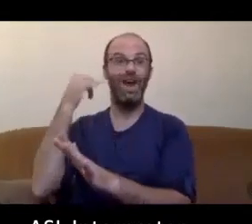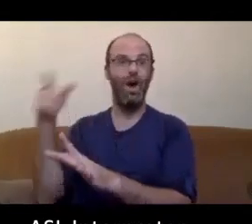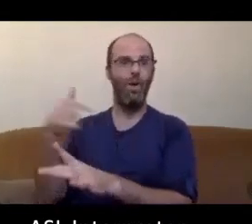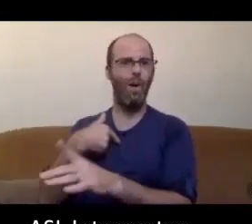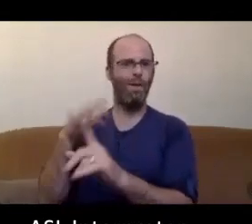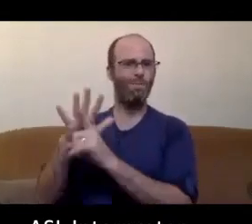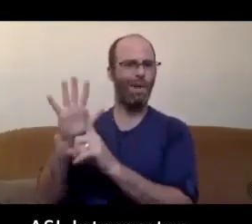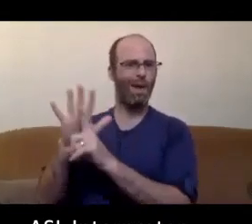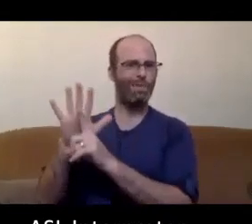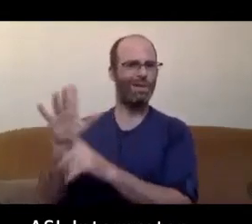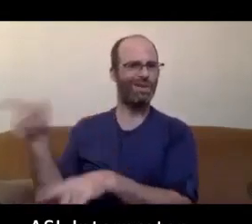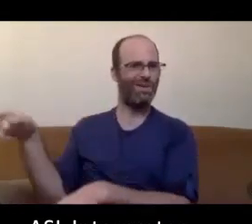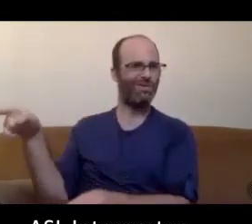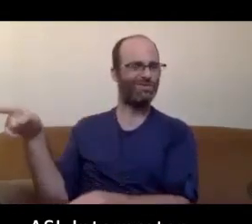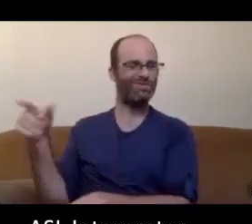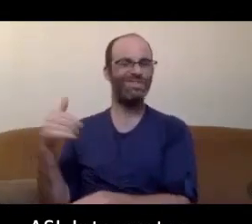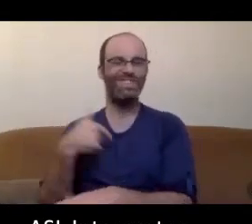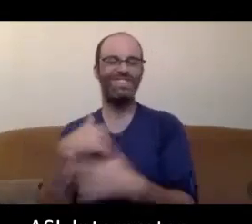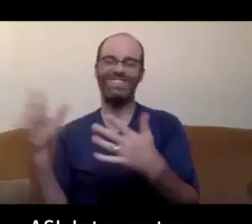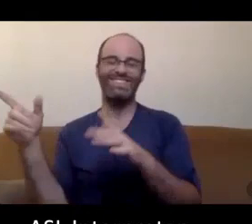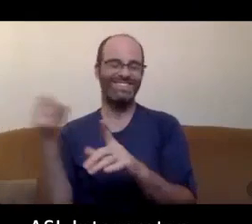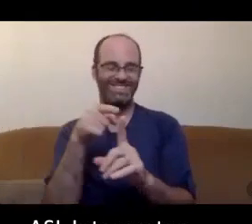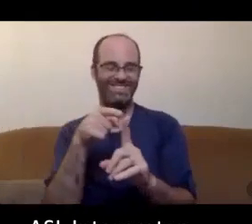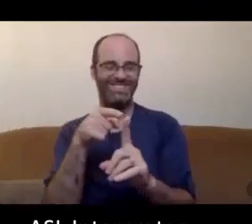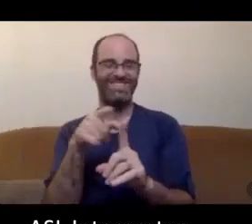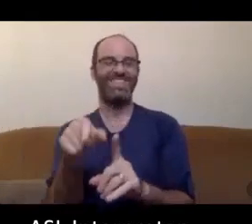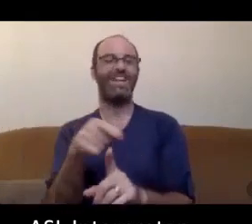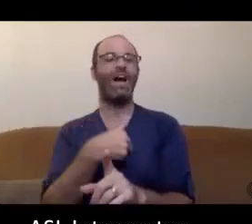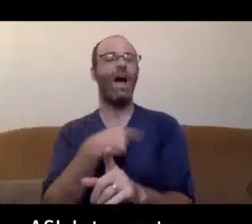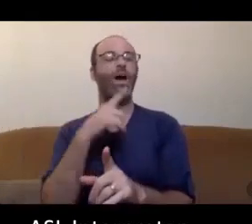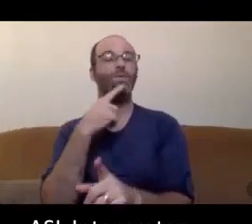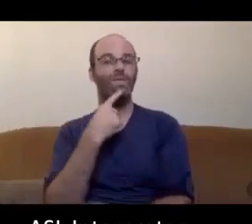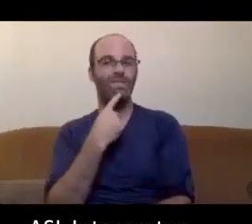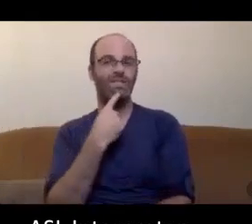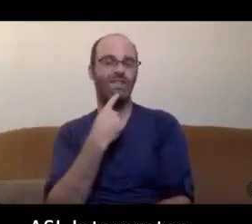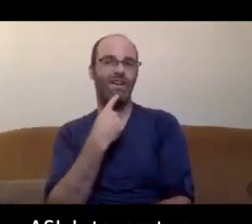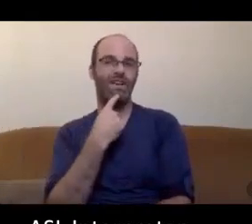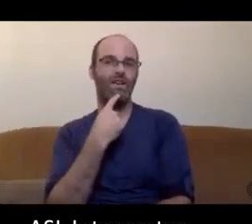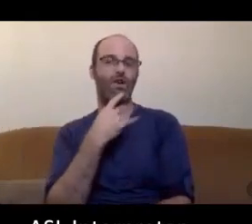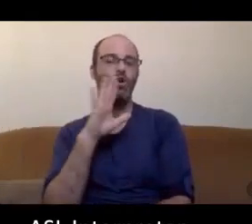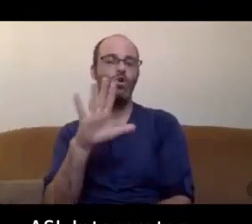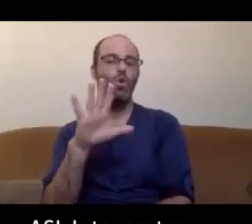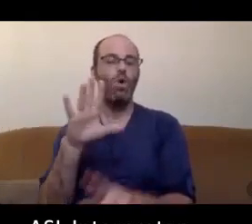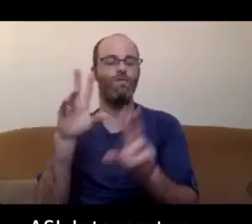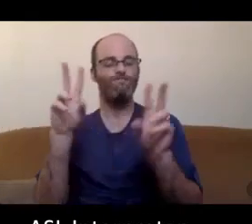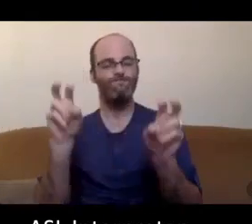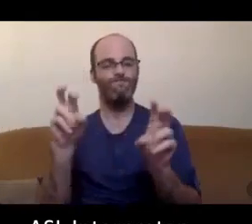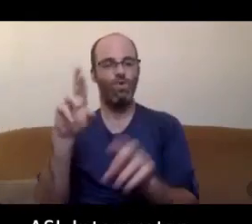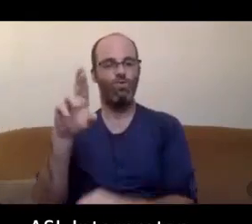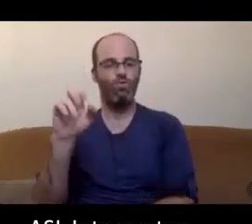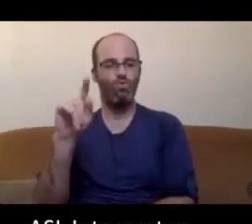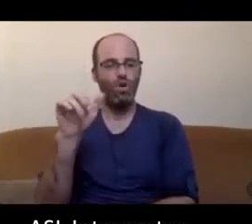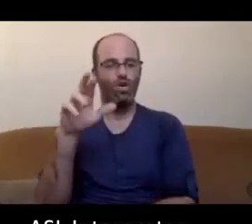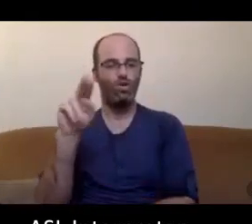that the return in investment of not only people playing your game, but the impact